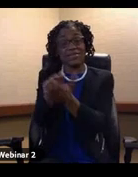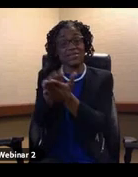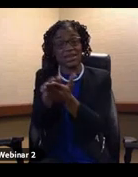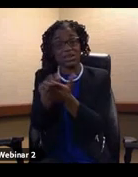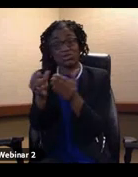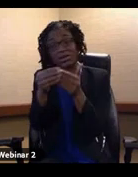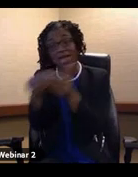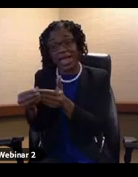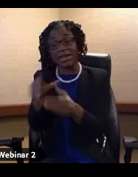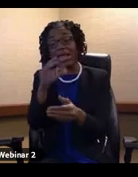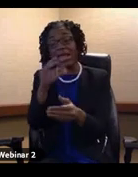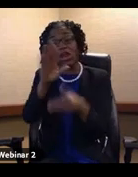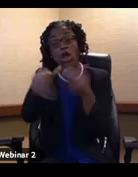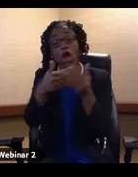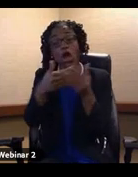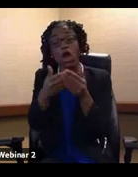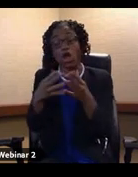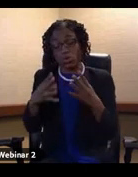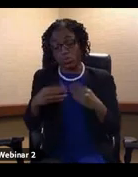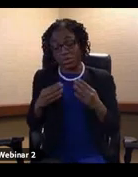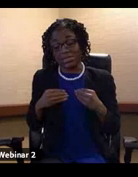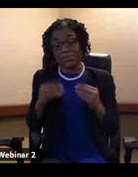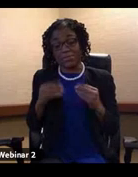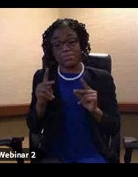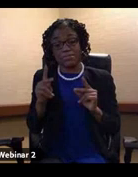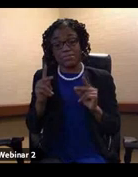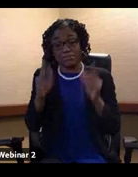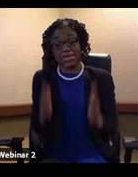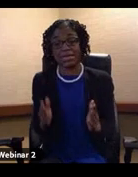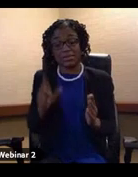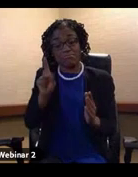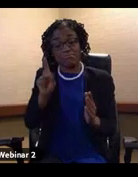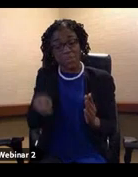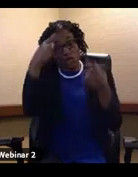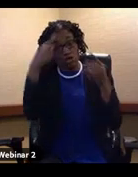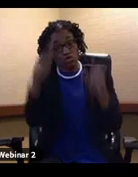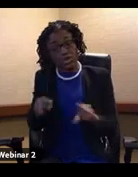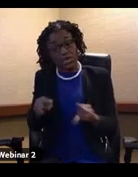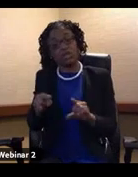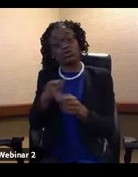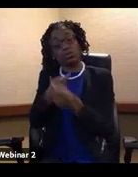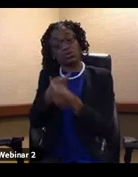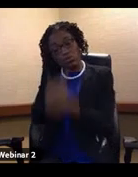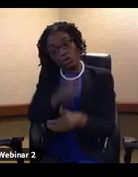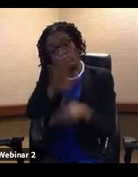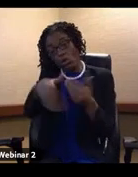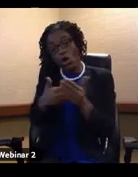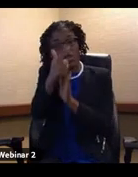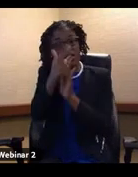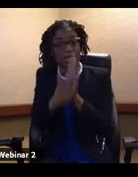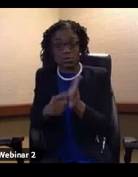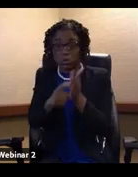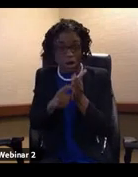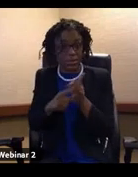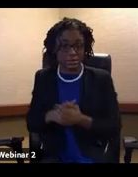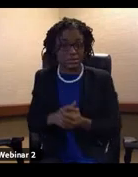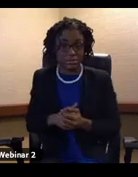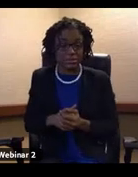and all recipients must agree to comply with all legal, administrative, and national policy